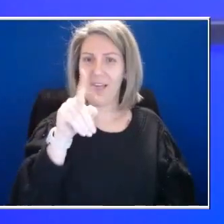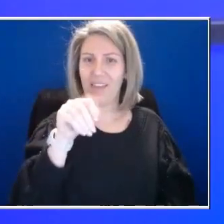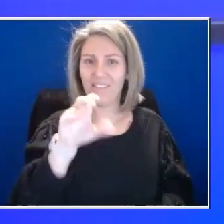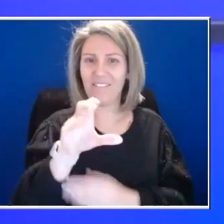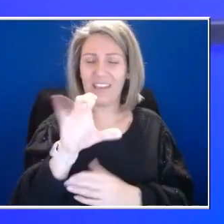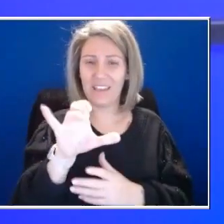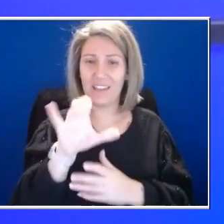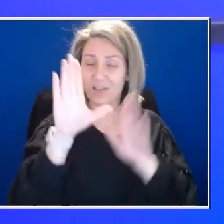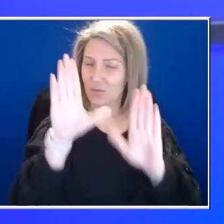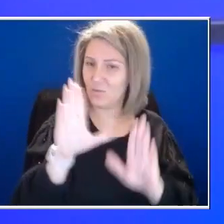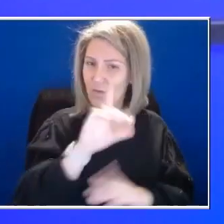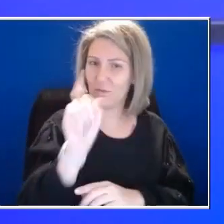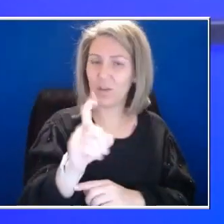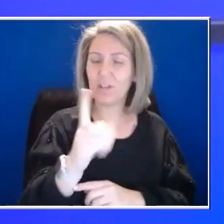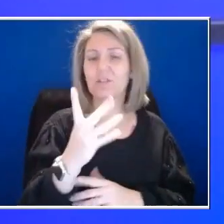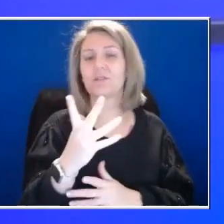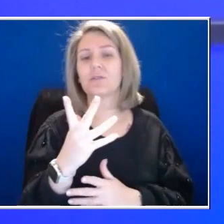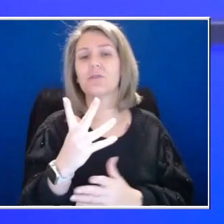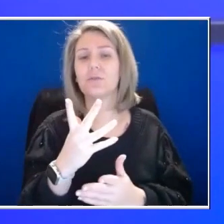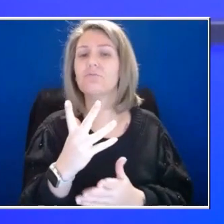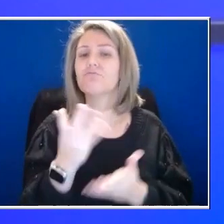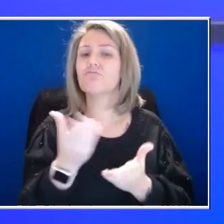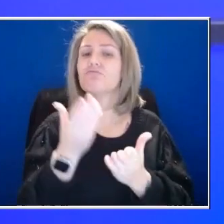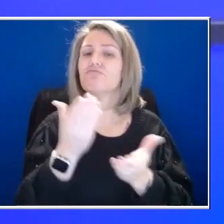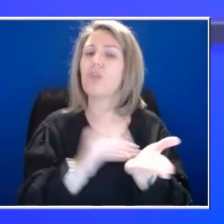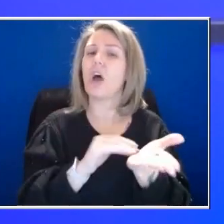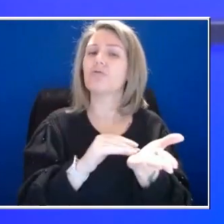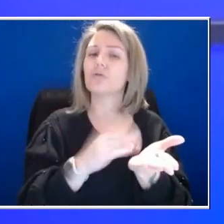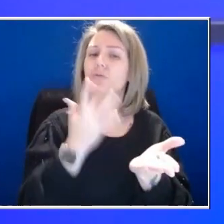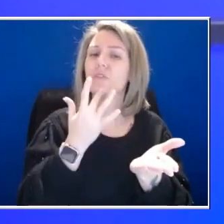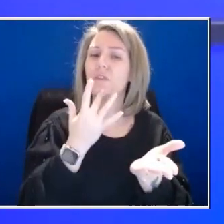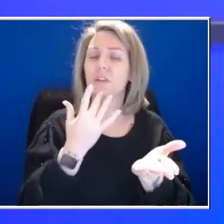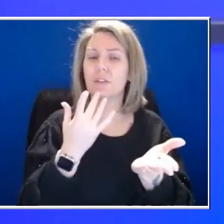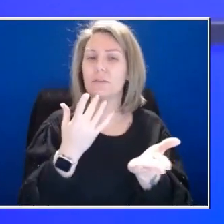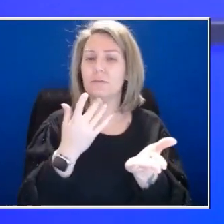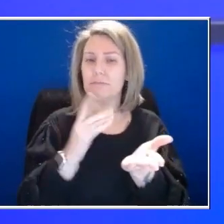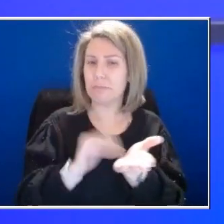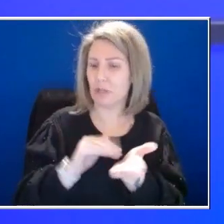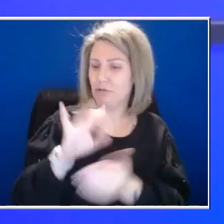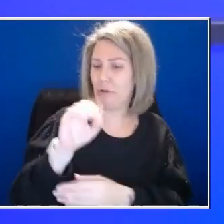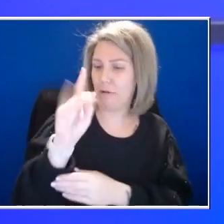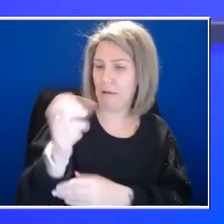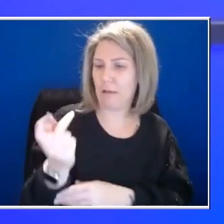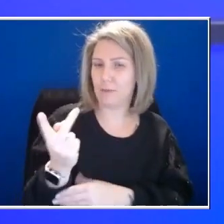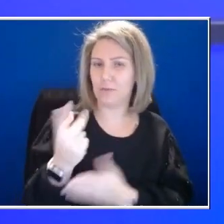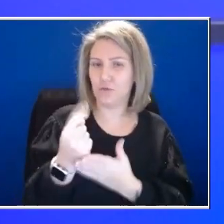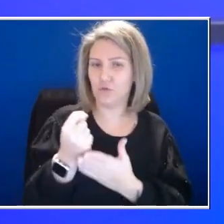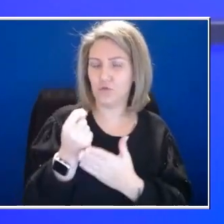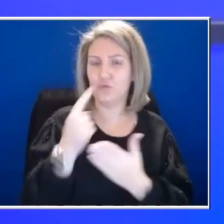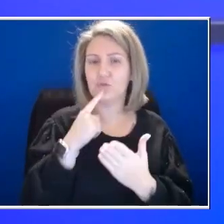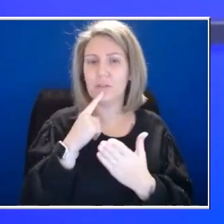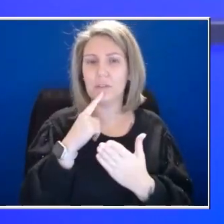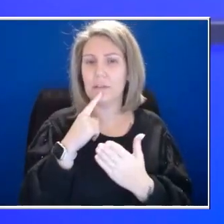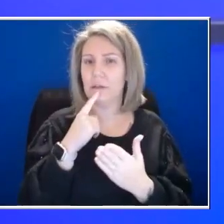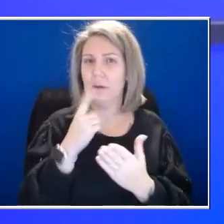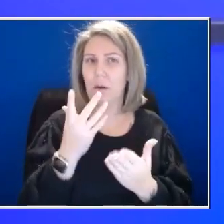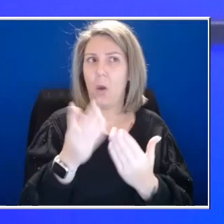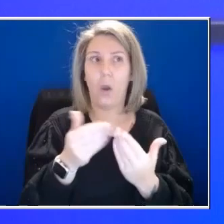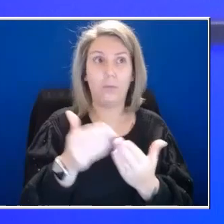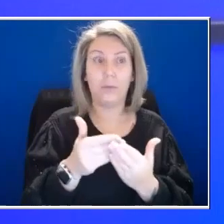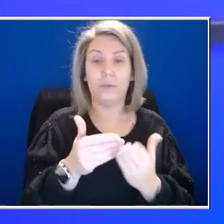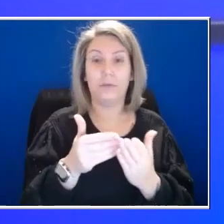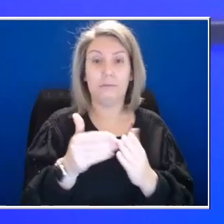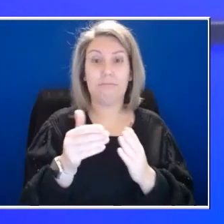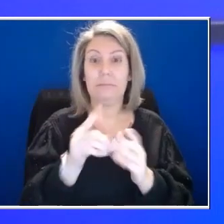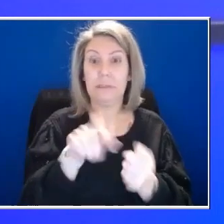provider preference. Dr. Alley and I treat these patients with the symptom almost identically in that fact that we go through the jugular vein. It kind